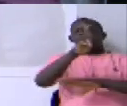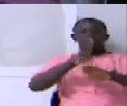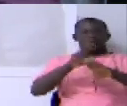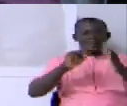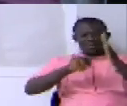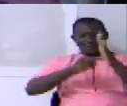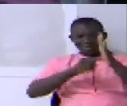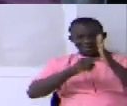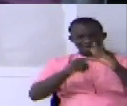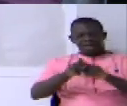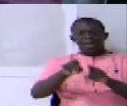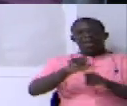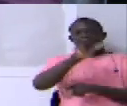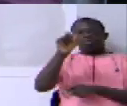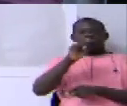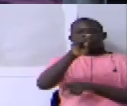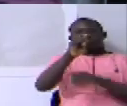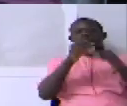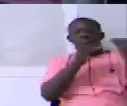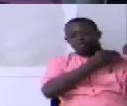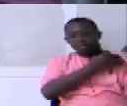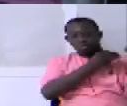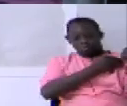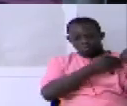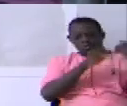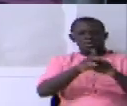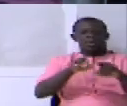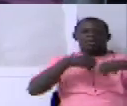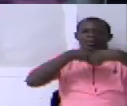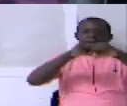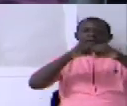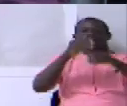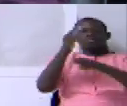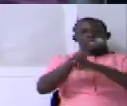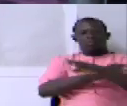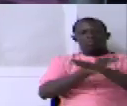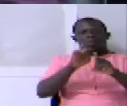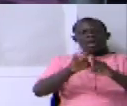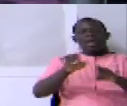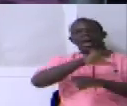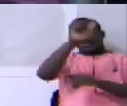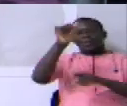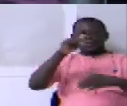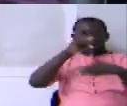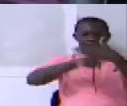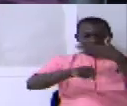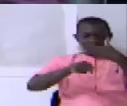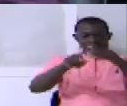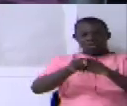center. You were in charge of training at one point, and in the modules,